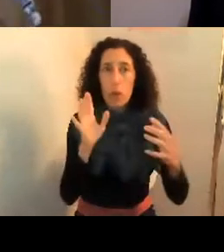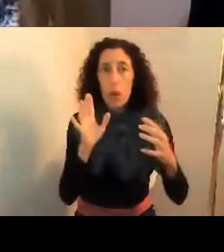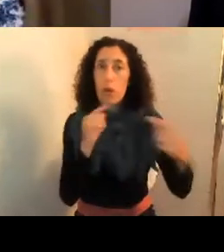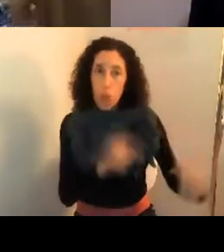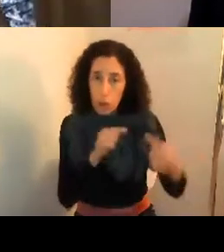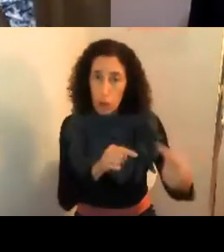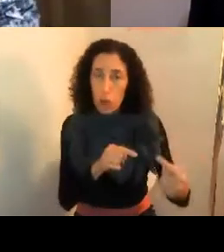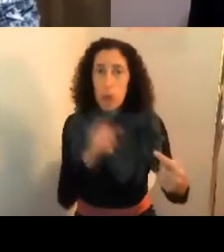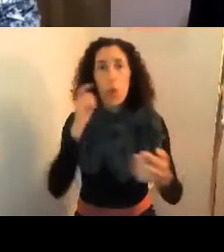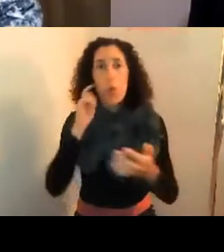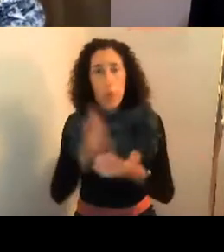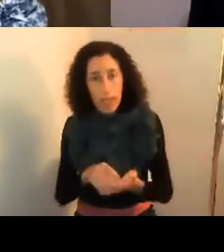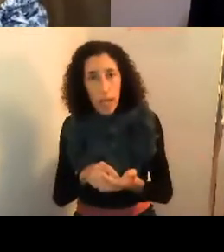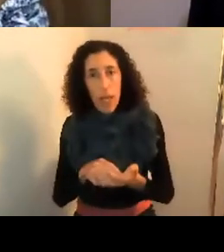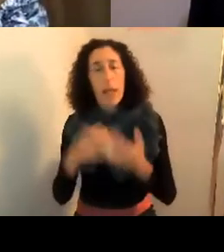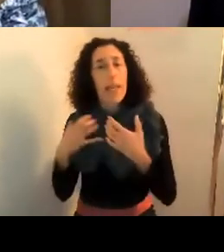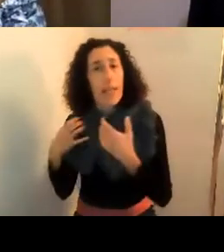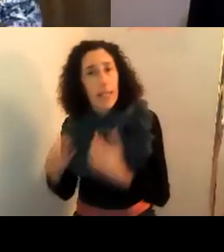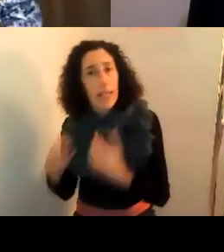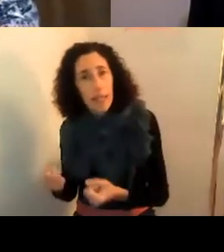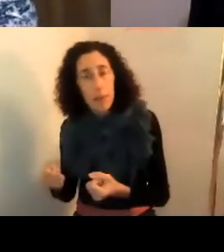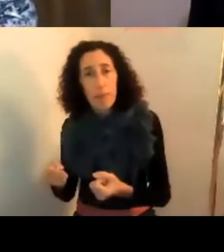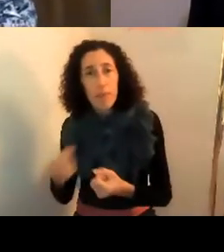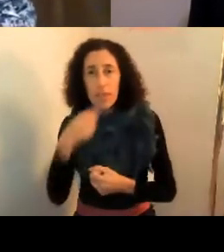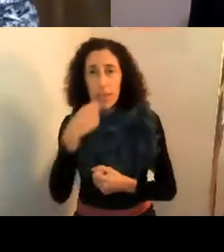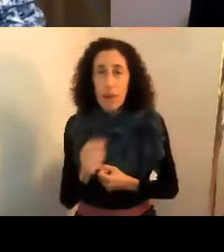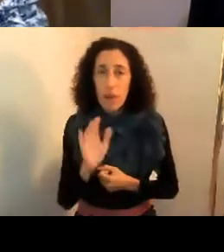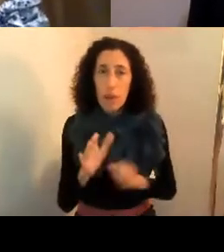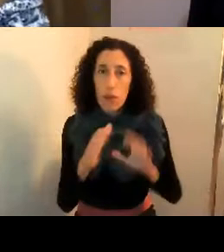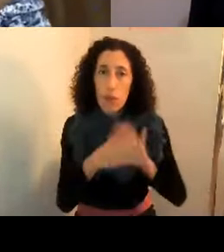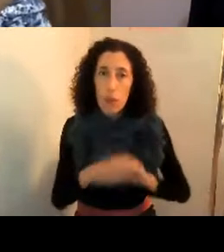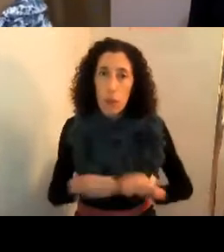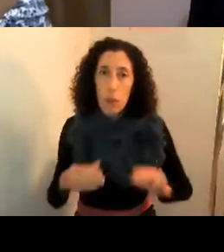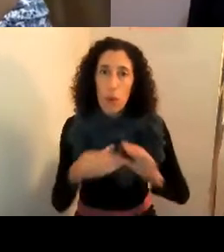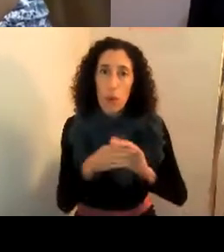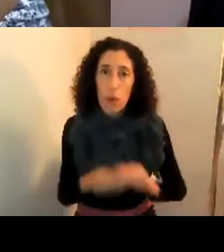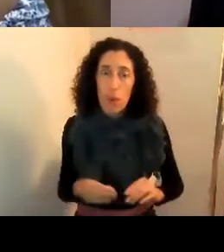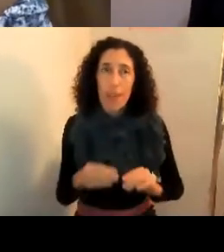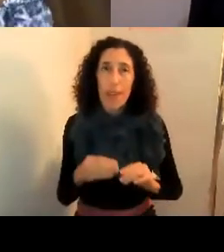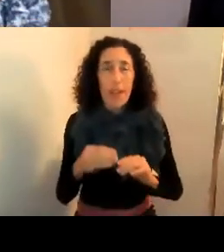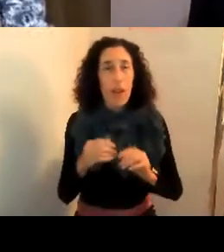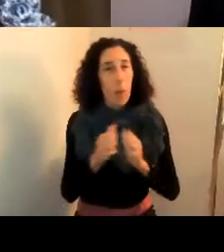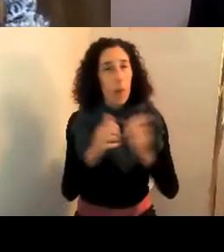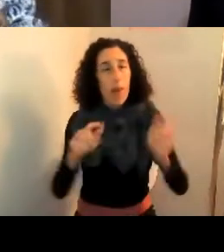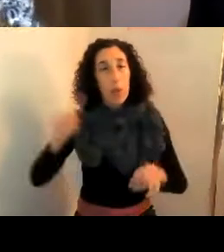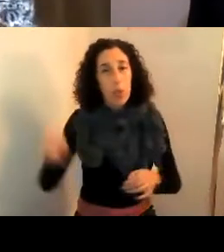story outside of the lens of the struggle, outside of the lens of how we've been painted, you